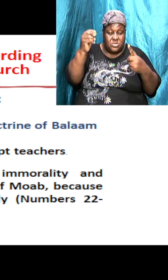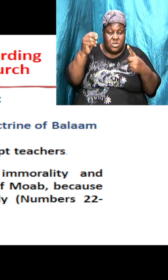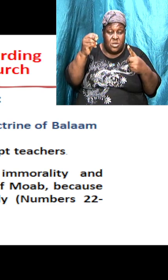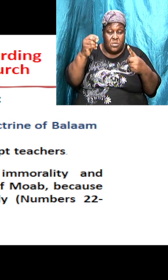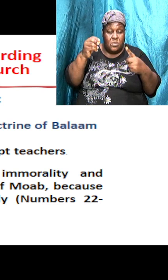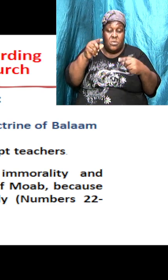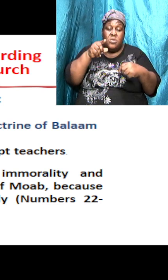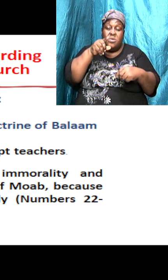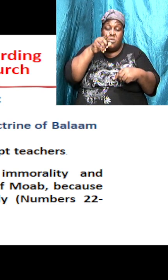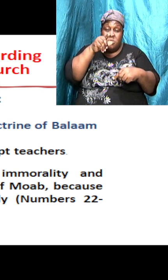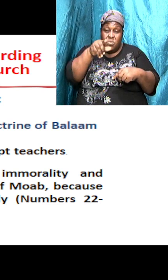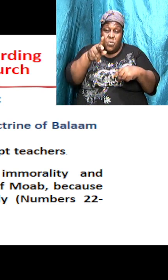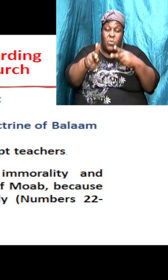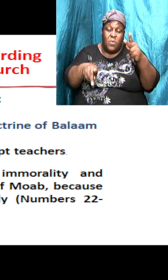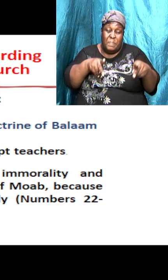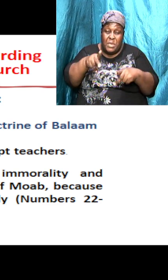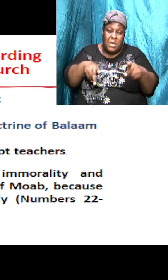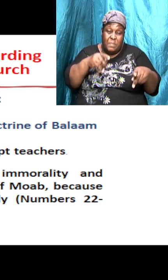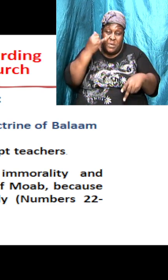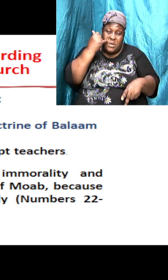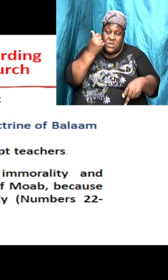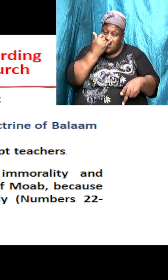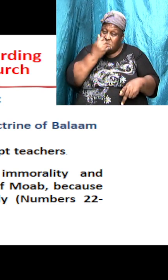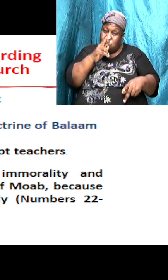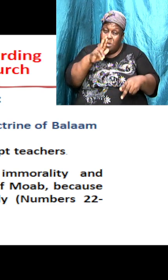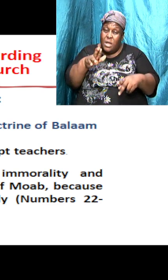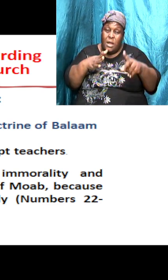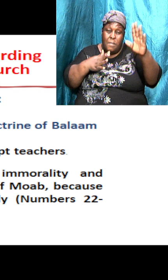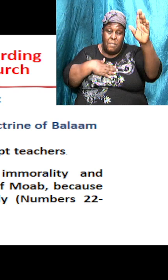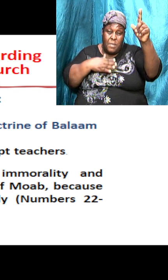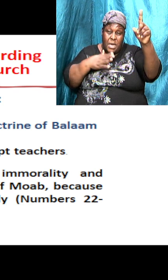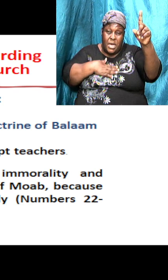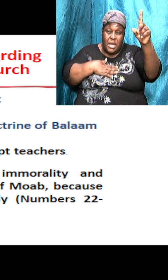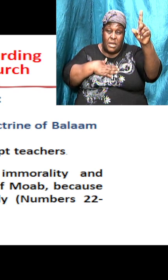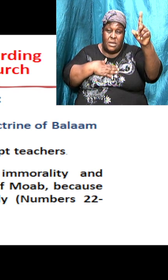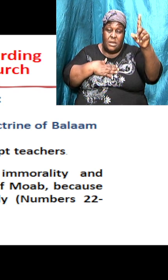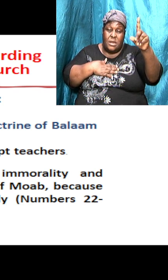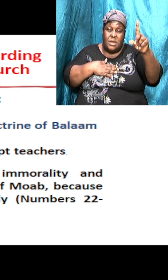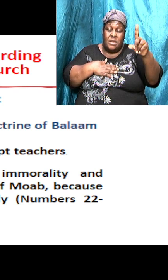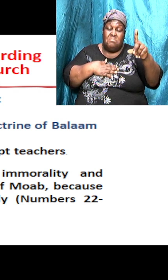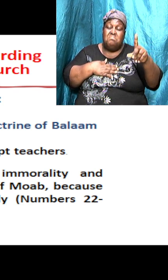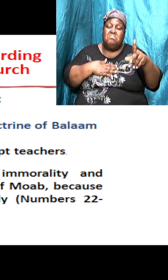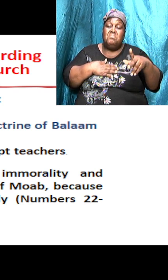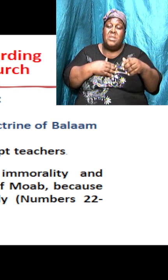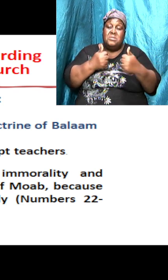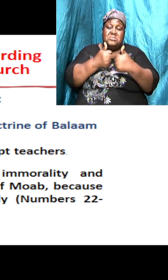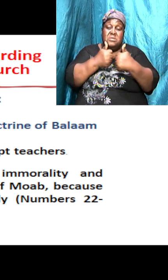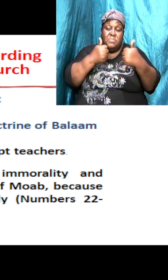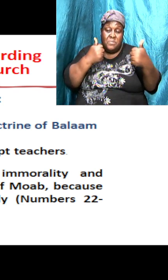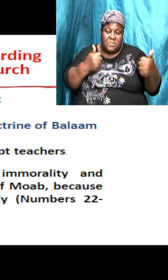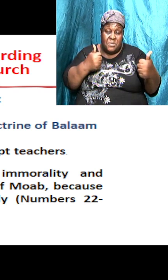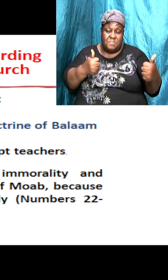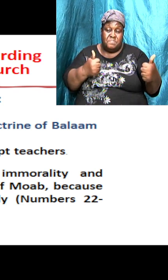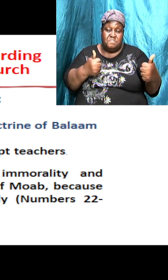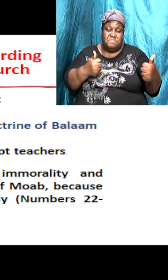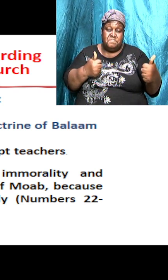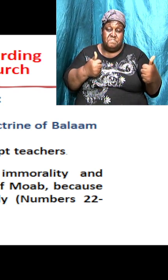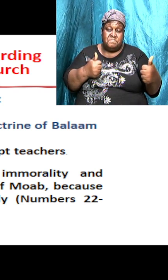mine, and I want you to maintain the separation. And they were. And guess what?